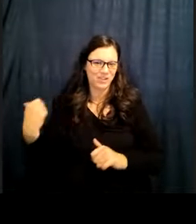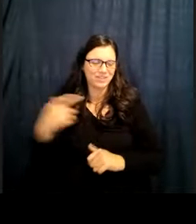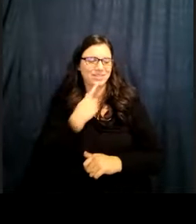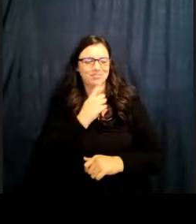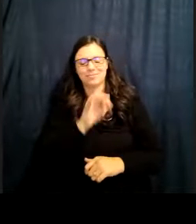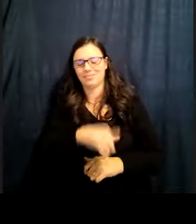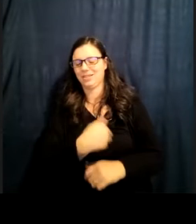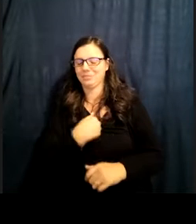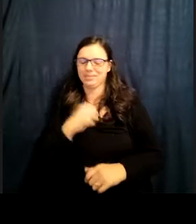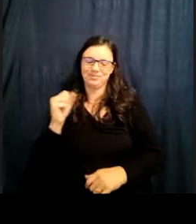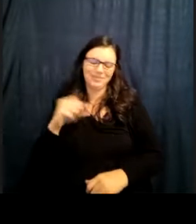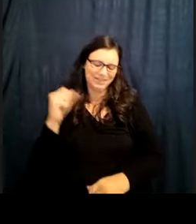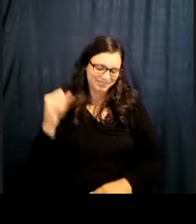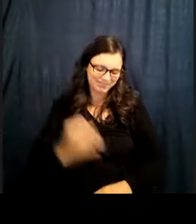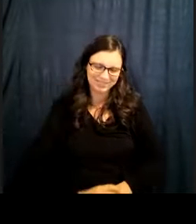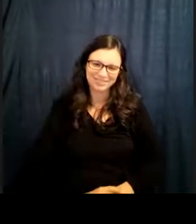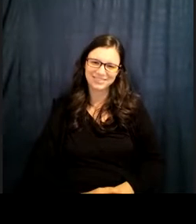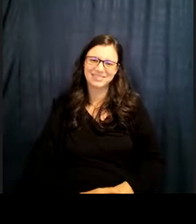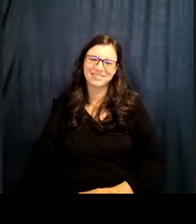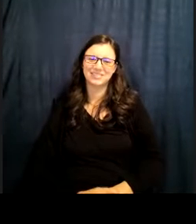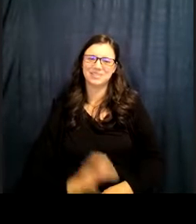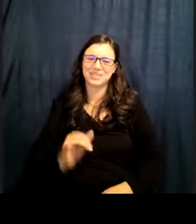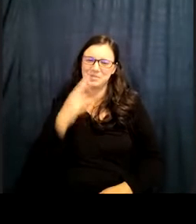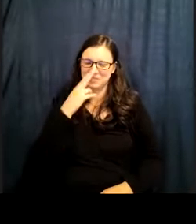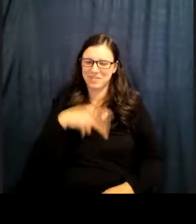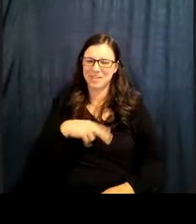me. So that was really fun